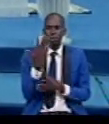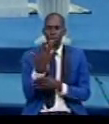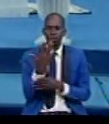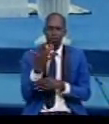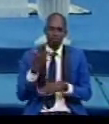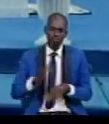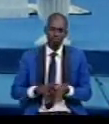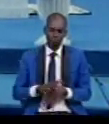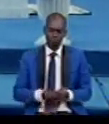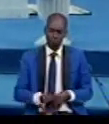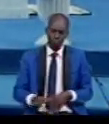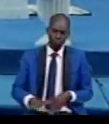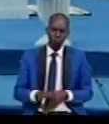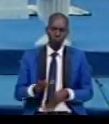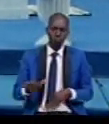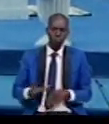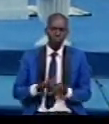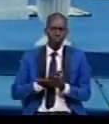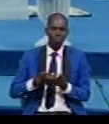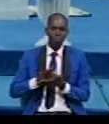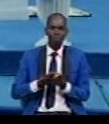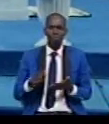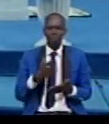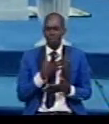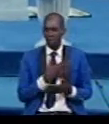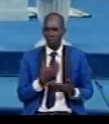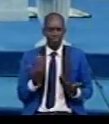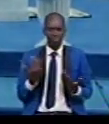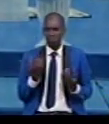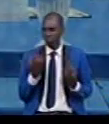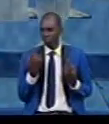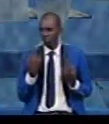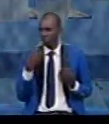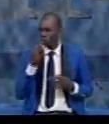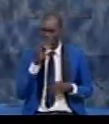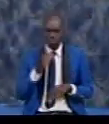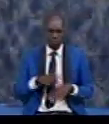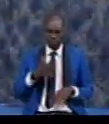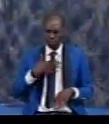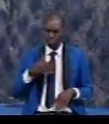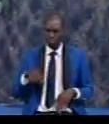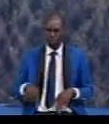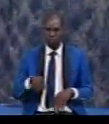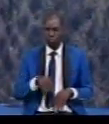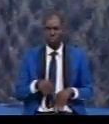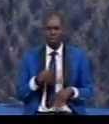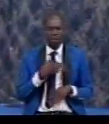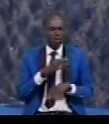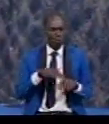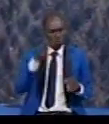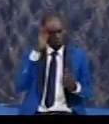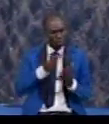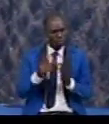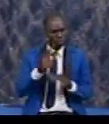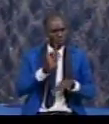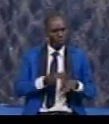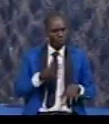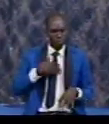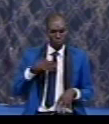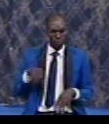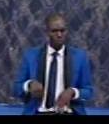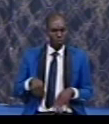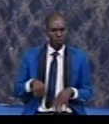woke up, I felt it. I said, who is touching my leg now? Who is touching my leg? Then I called my husband. I said, did you touch me? Did you touch my